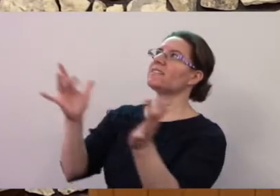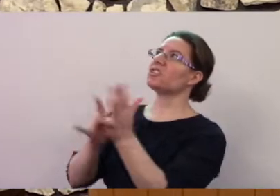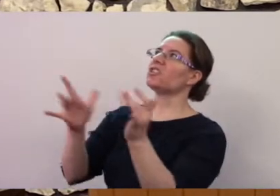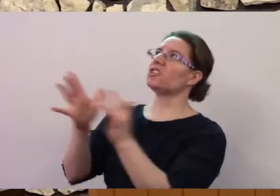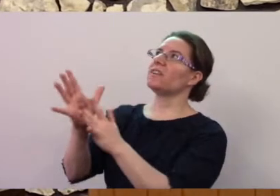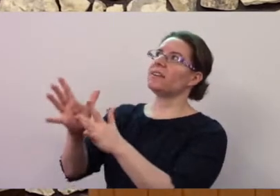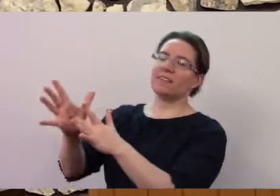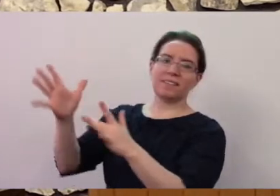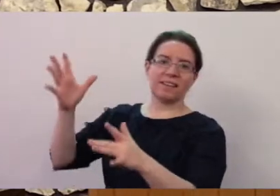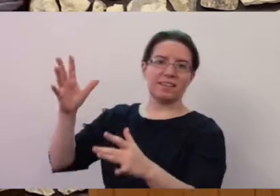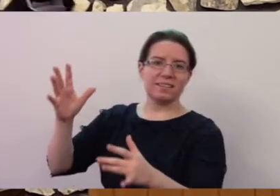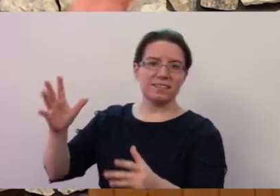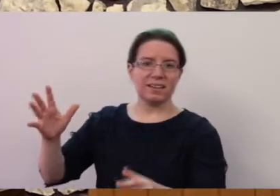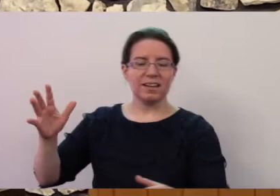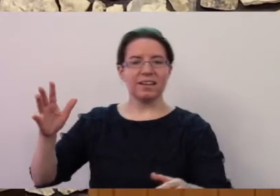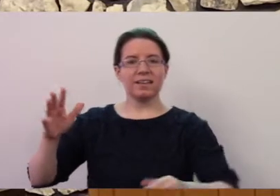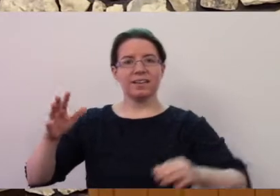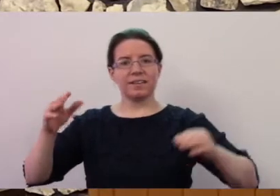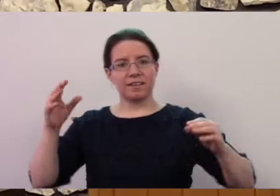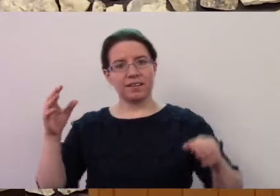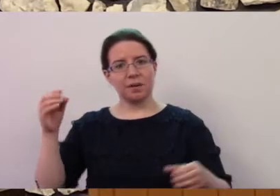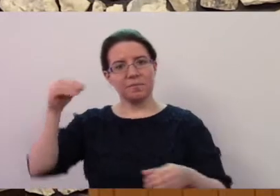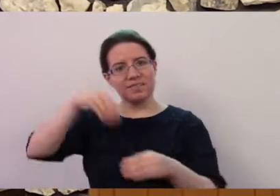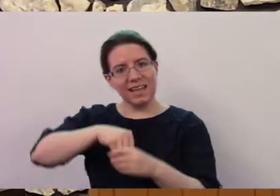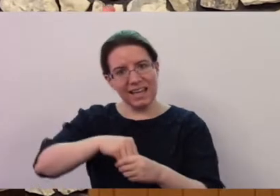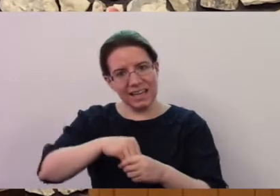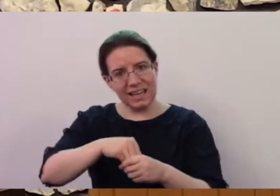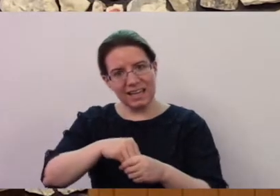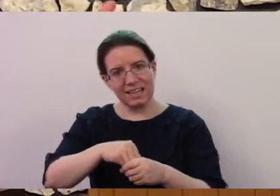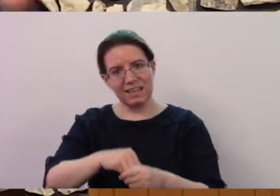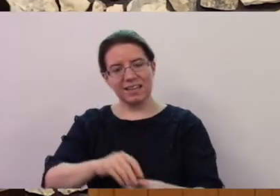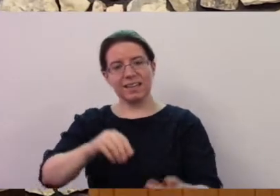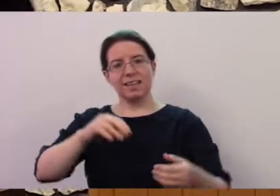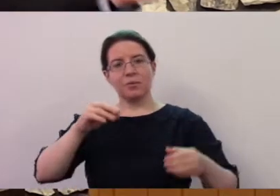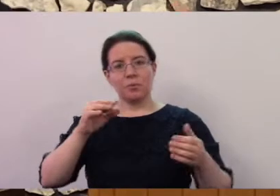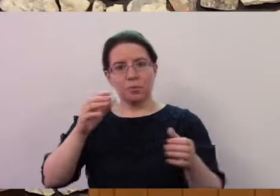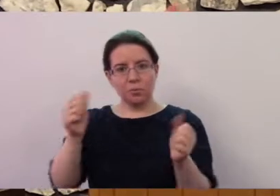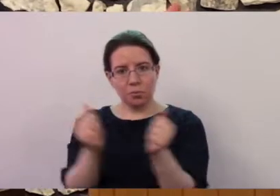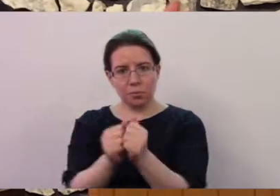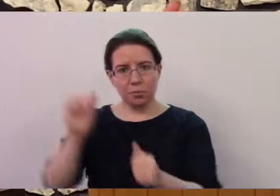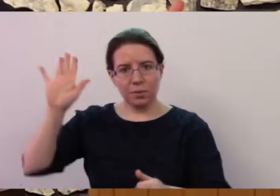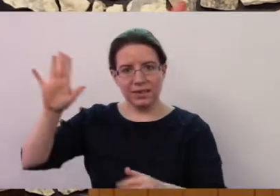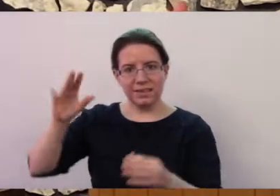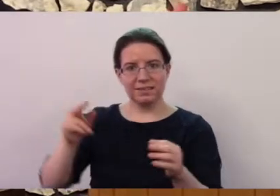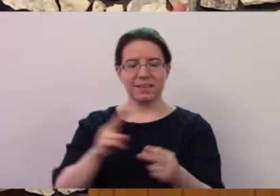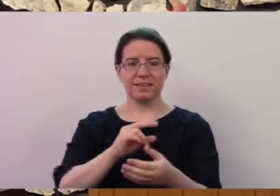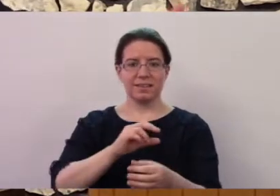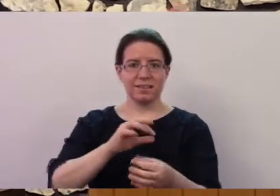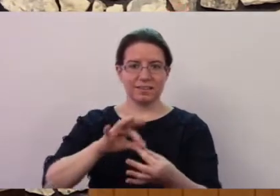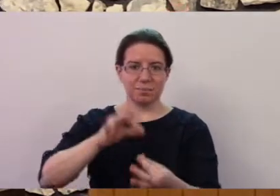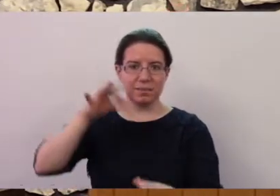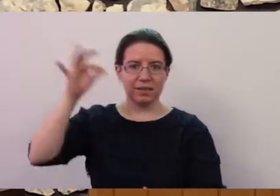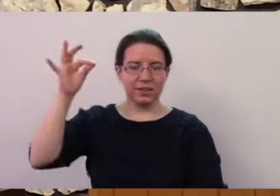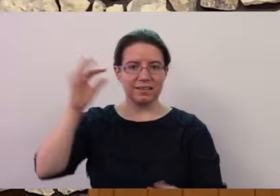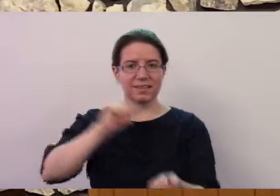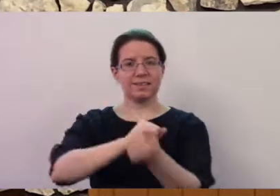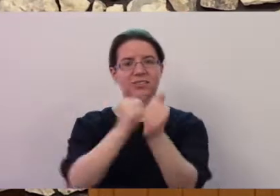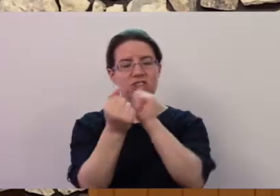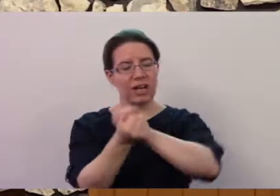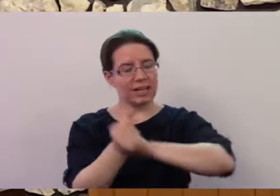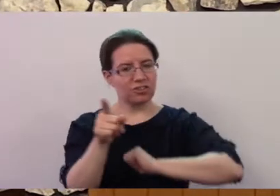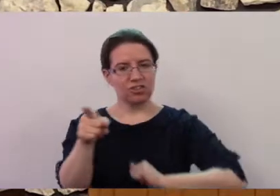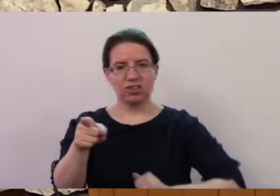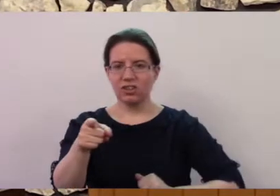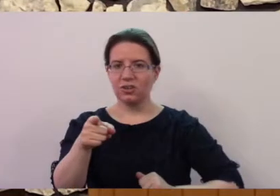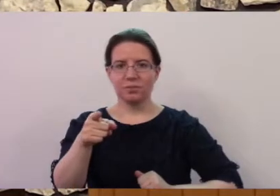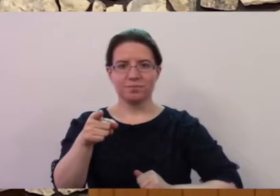his spirit. It makes you different. Hallelujah. A different person than what you were. Amen.